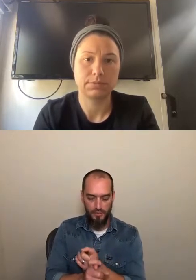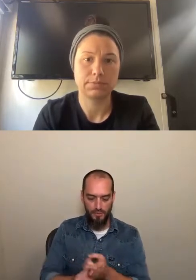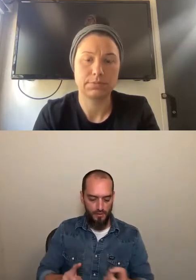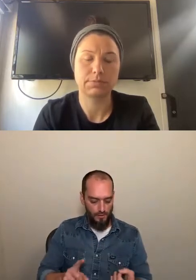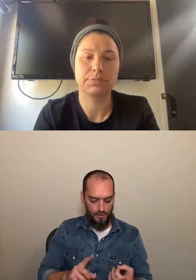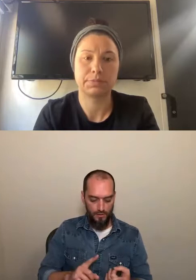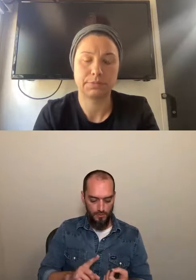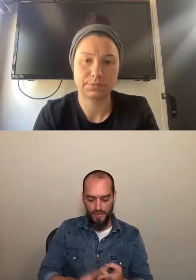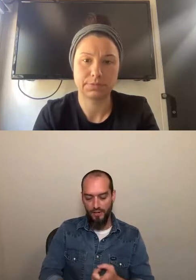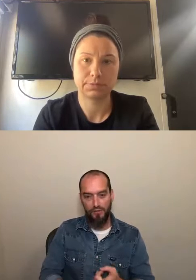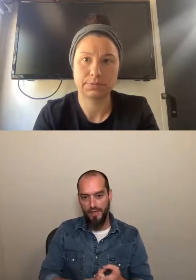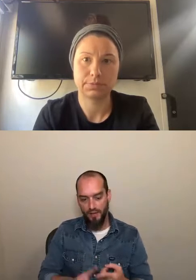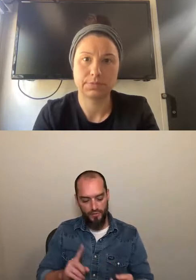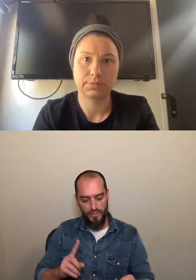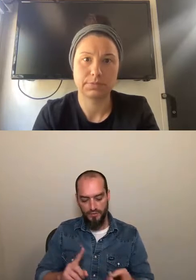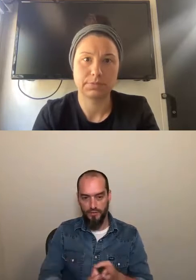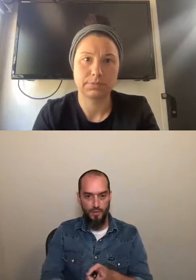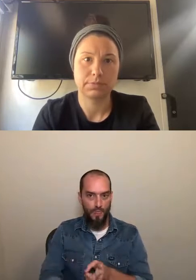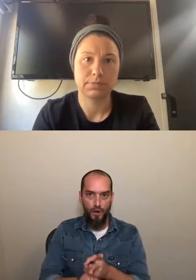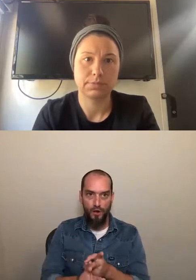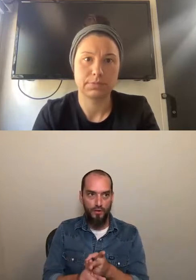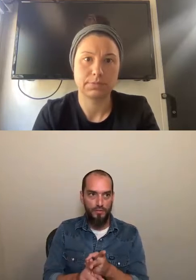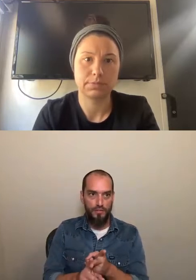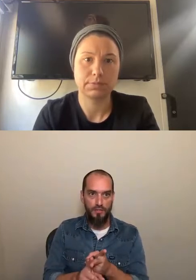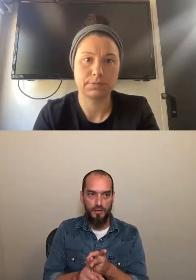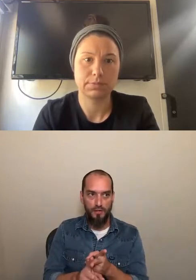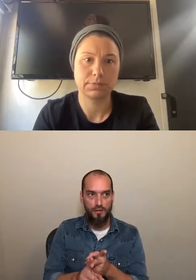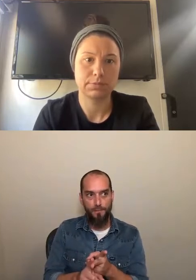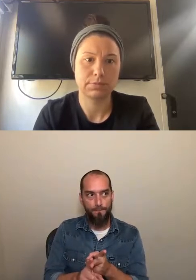understand. You know, the mechanical layout of the ducting, are the